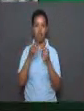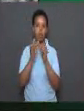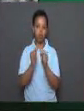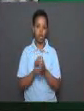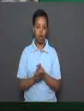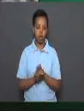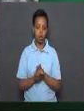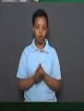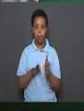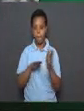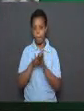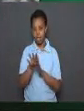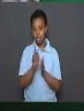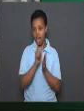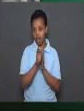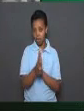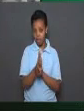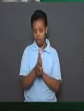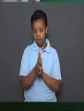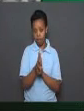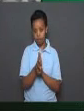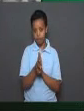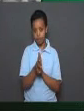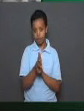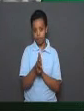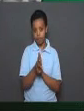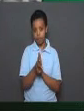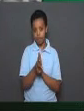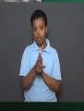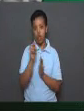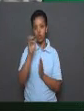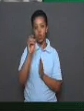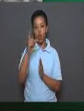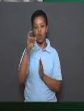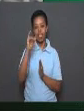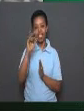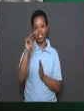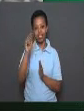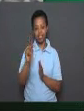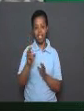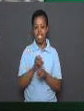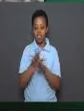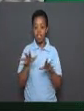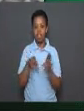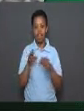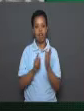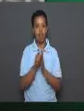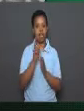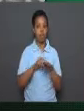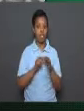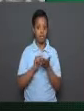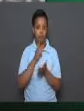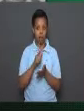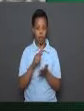Bacteria, for example, release toxins as they multiply. The